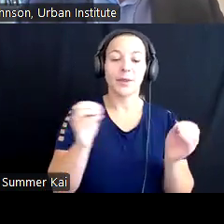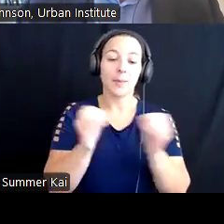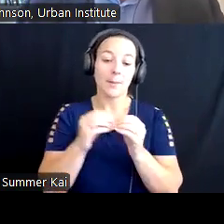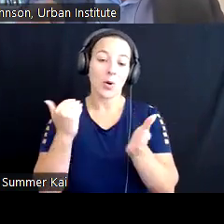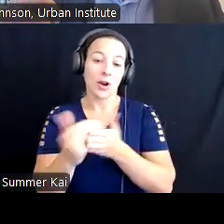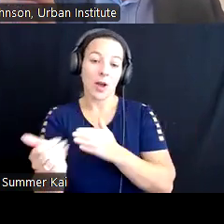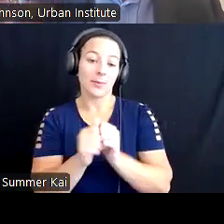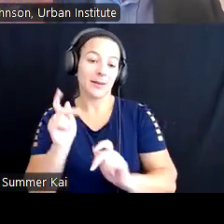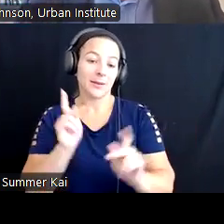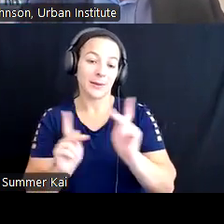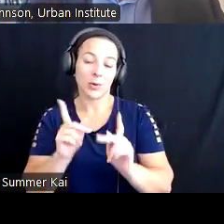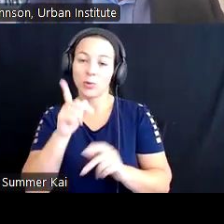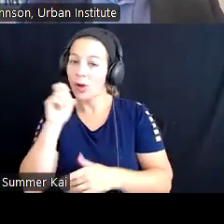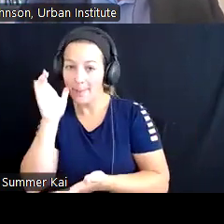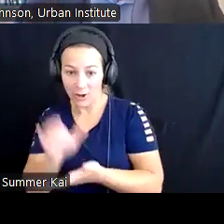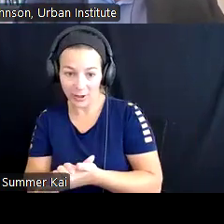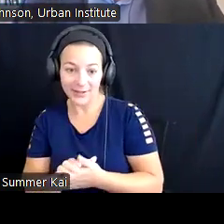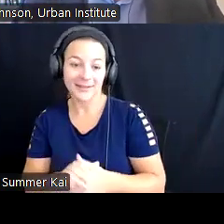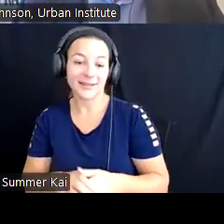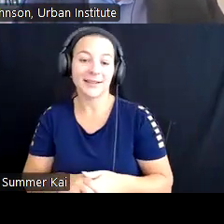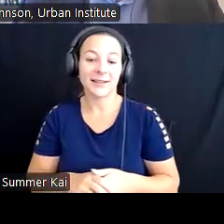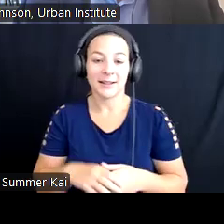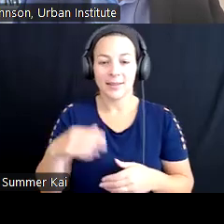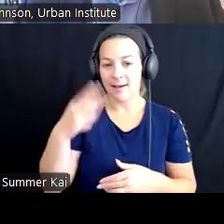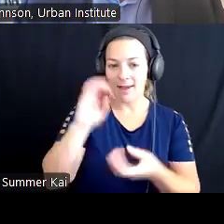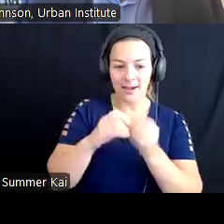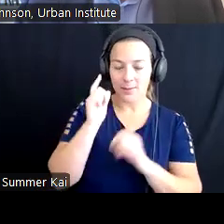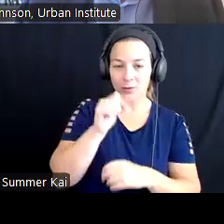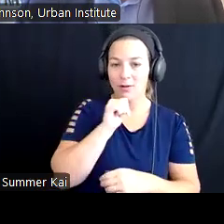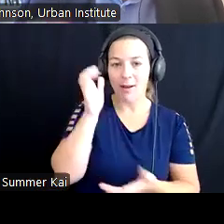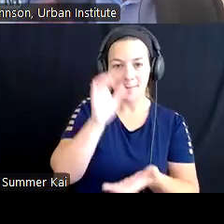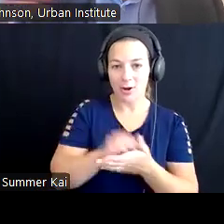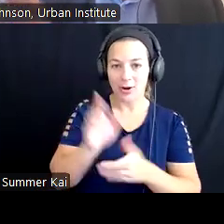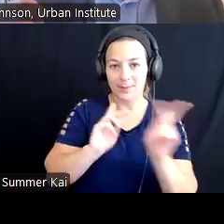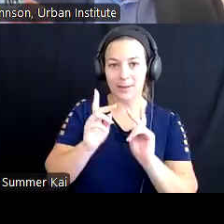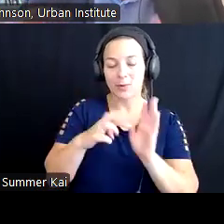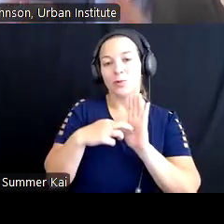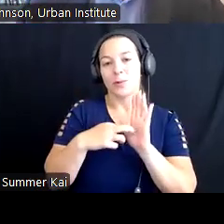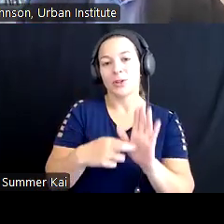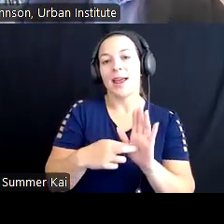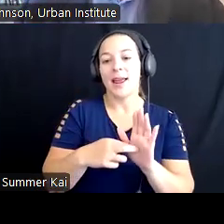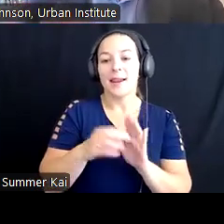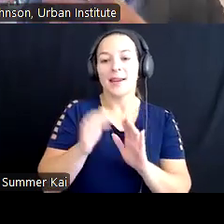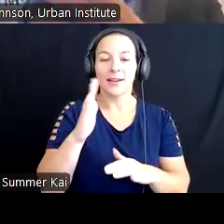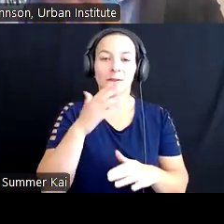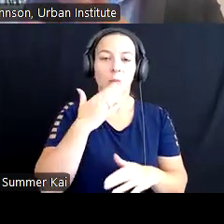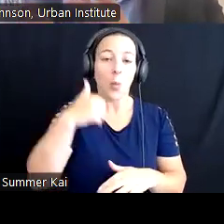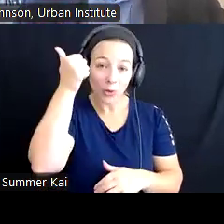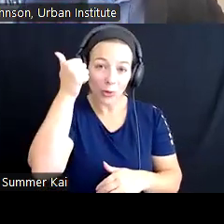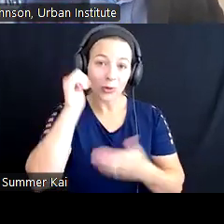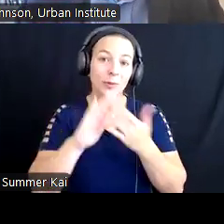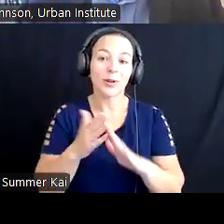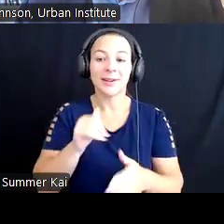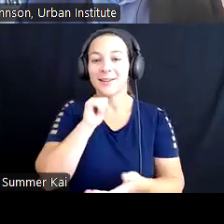who are married. The high numbers for not married people largely represent their greater age, so that not